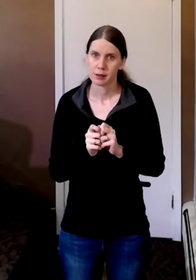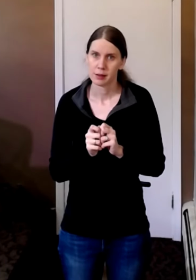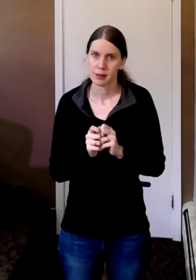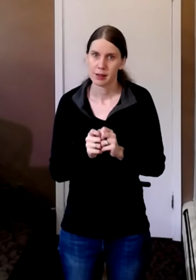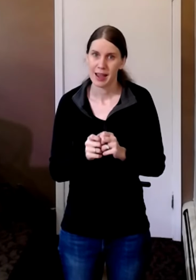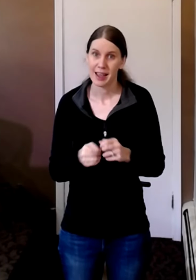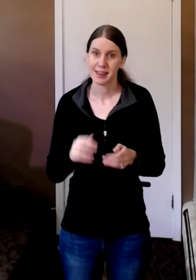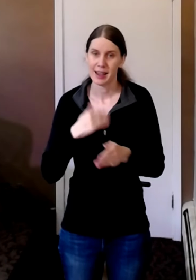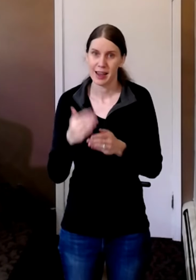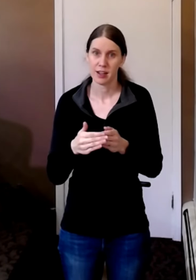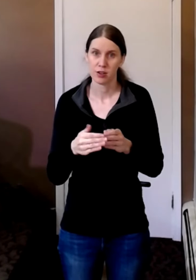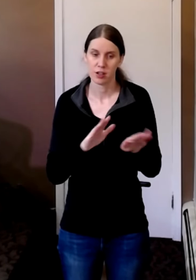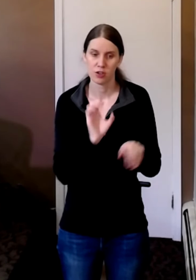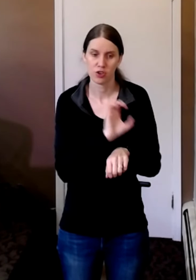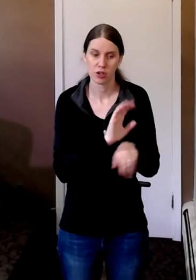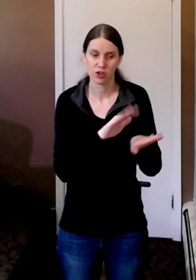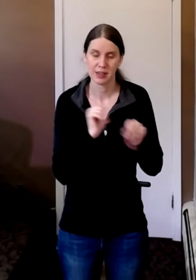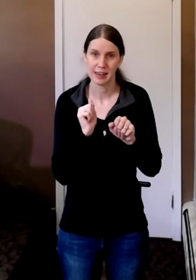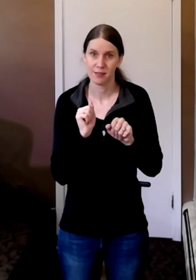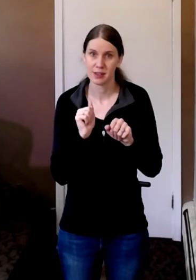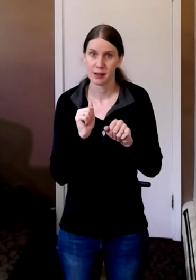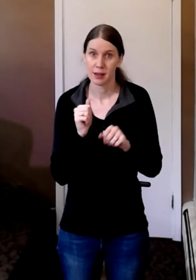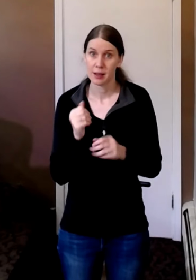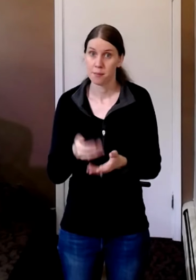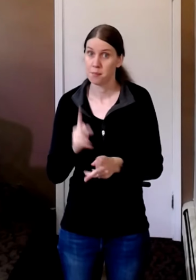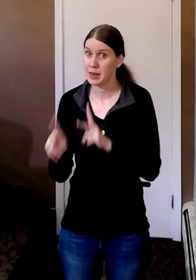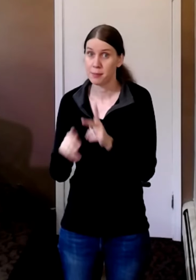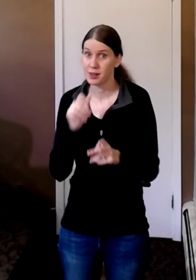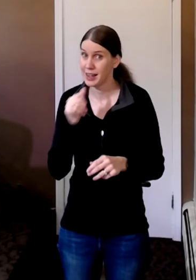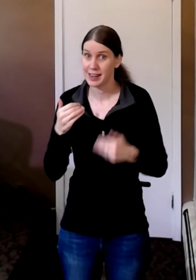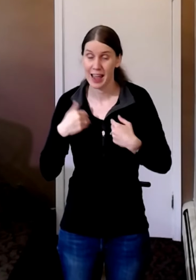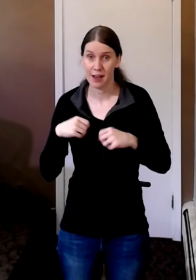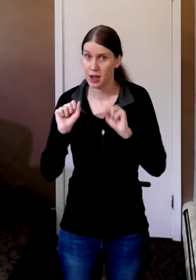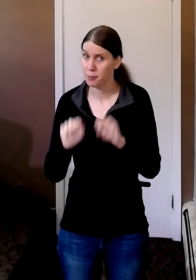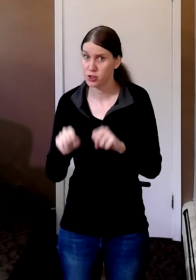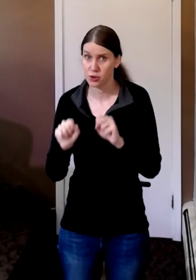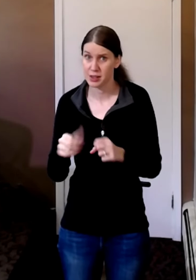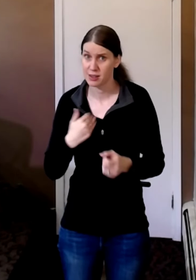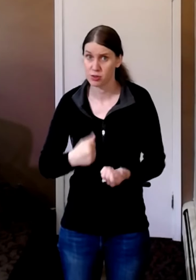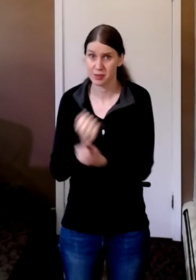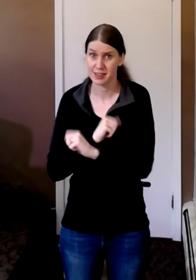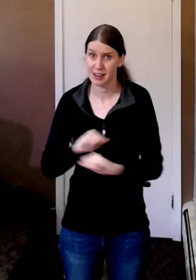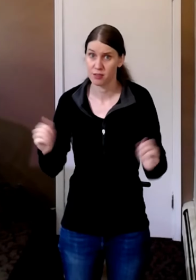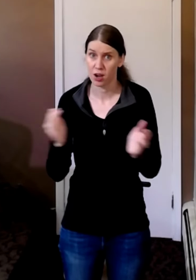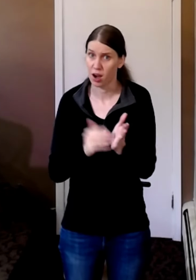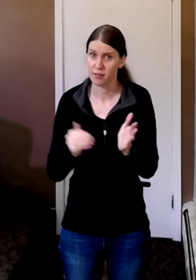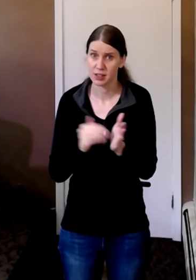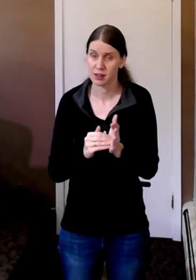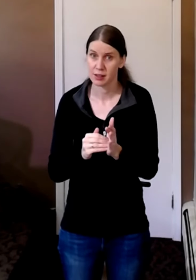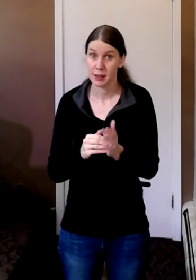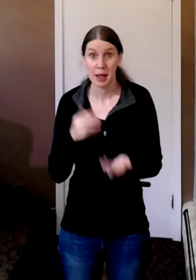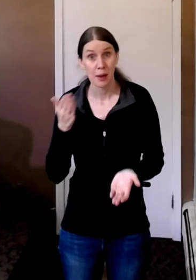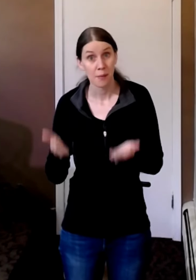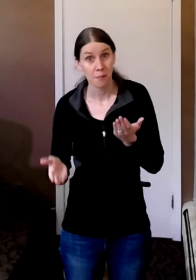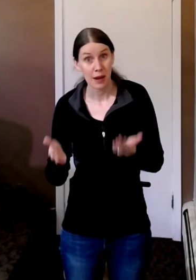after the rapture, remember, they're not going to have many opportunities to be saved, not going to be many witnesses to them. And maybe our witness ahead of